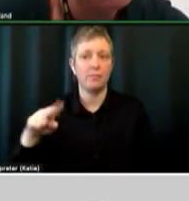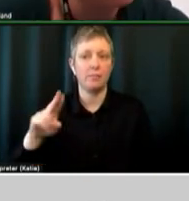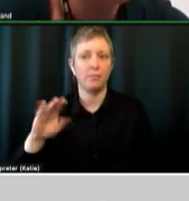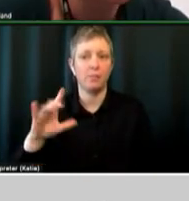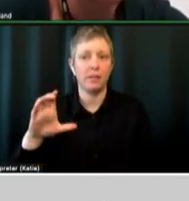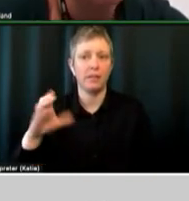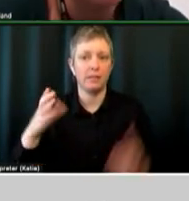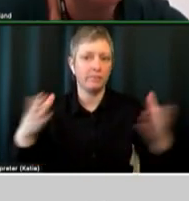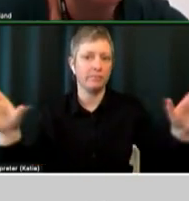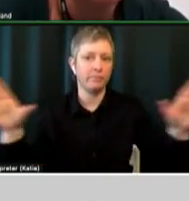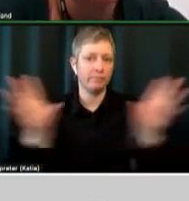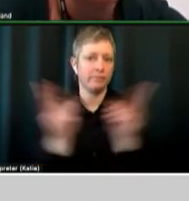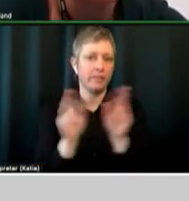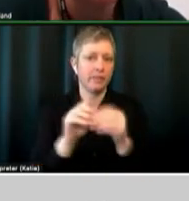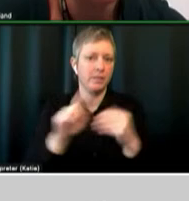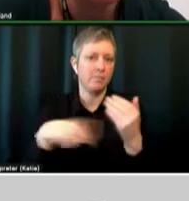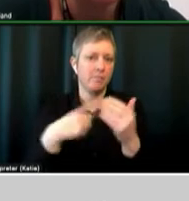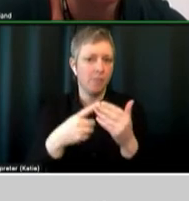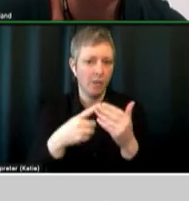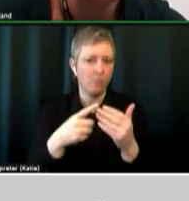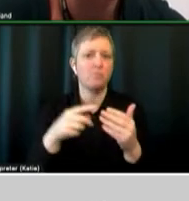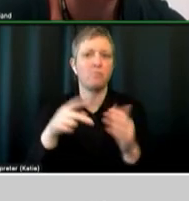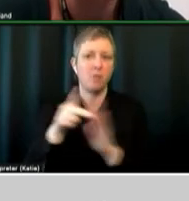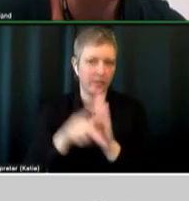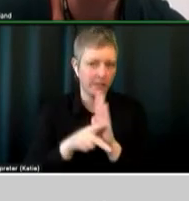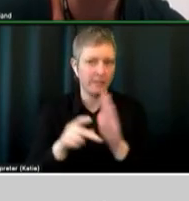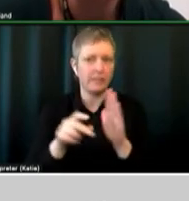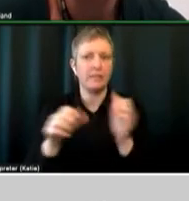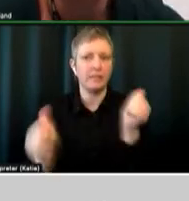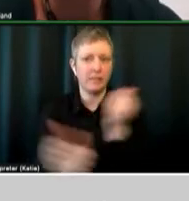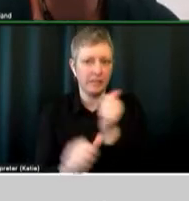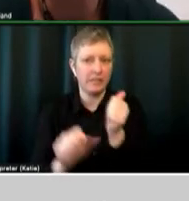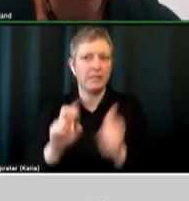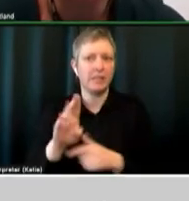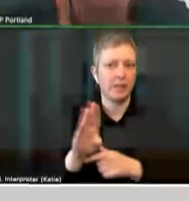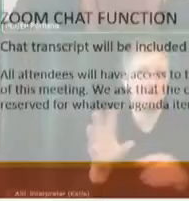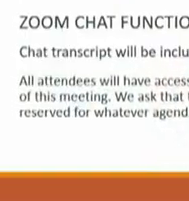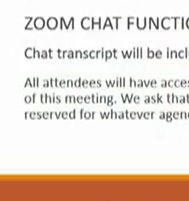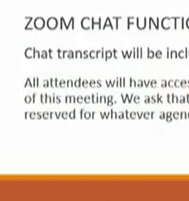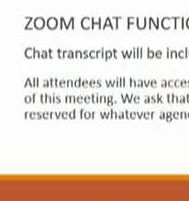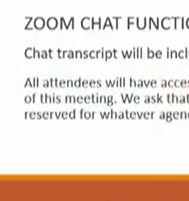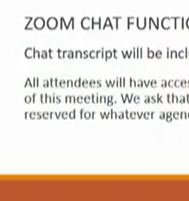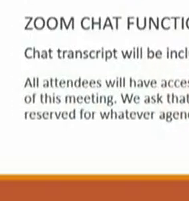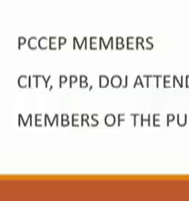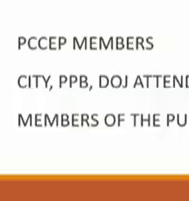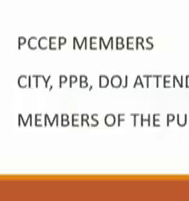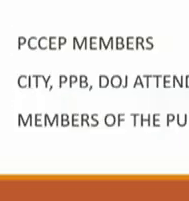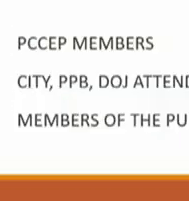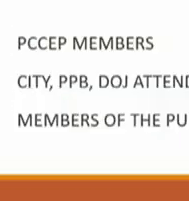the Settlement and Policy Subcommittee of the Portland Committee on Community Engaged Policing.